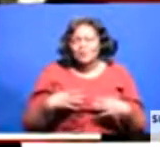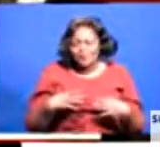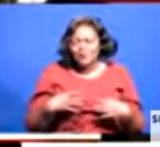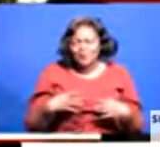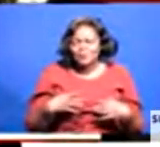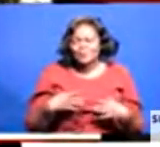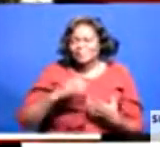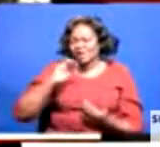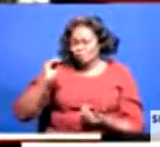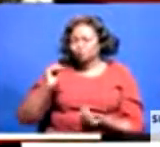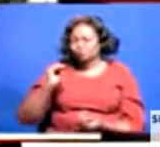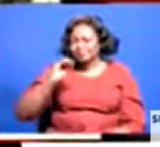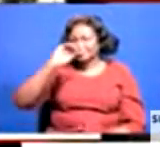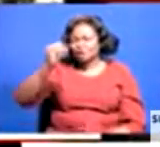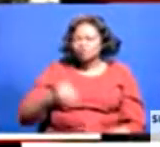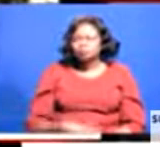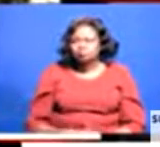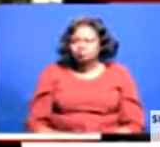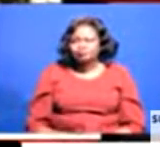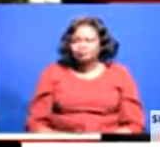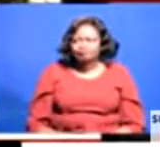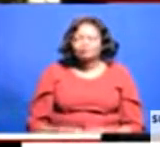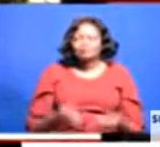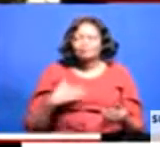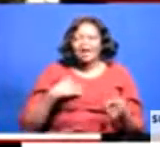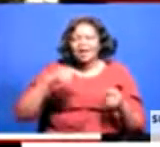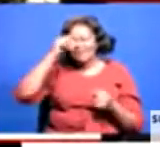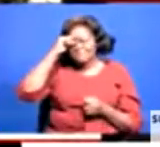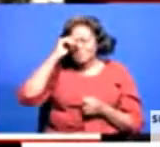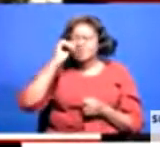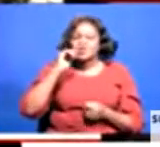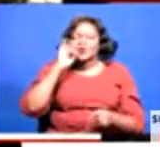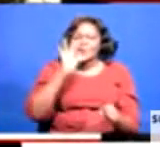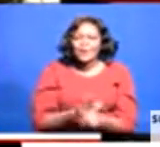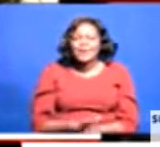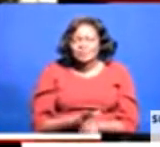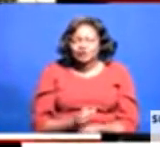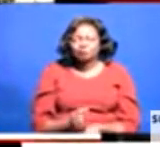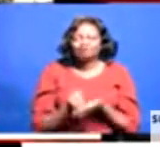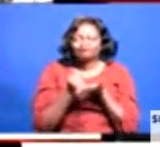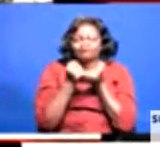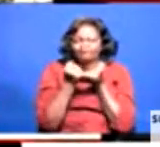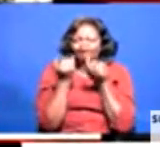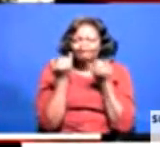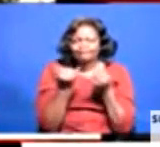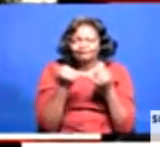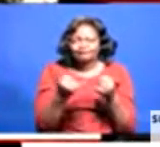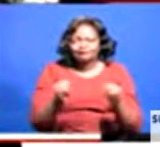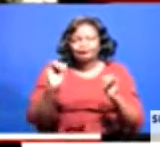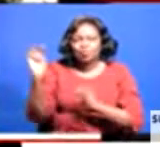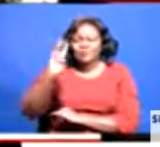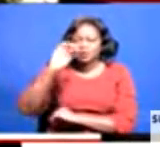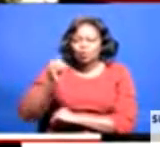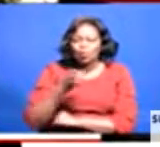county's capital. My administration pledges to fast track the implementation of the Wajir Town Water